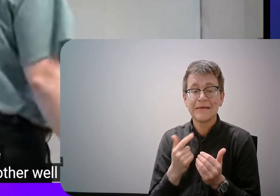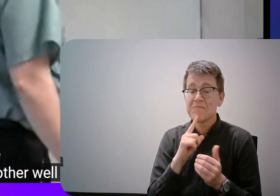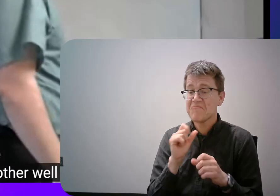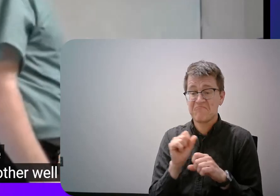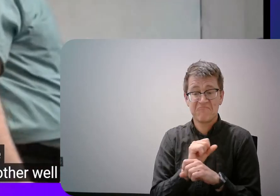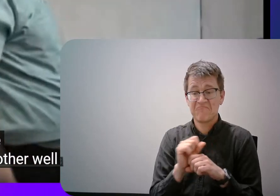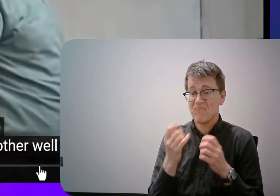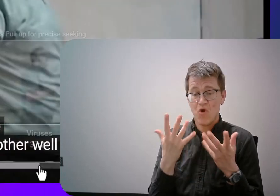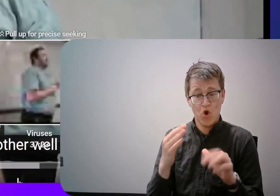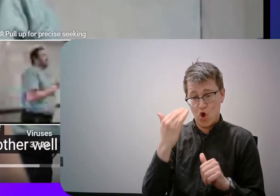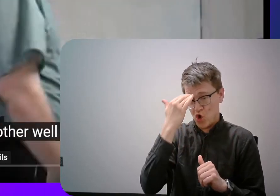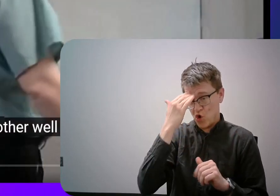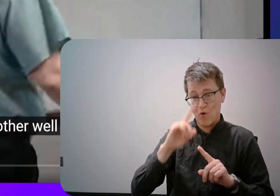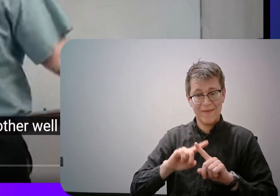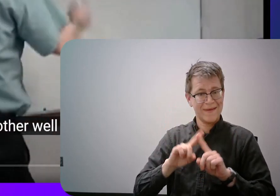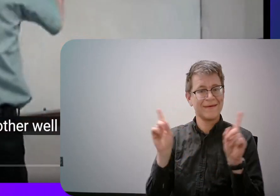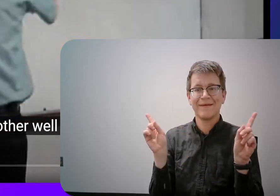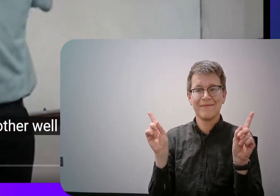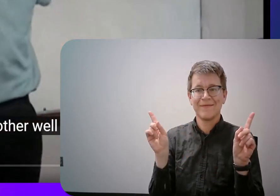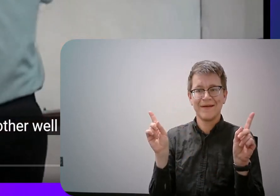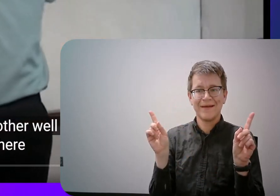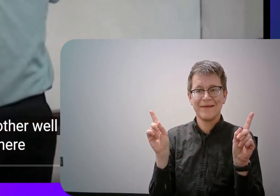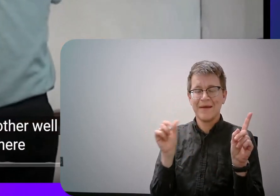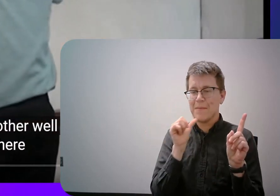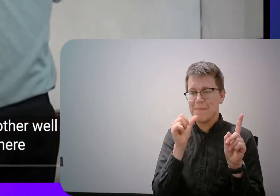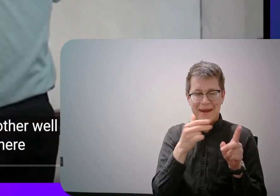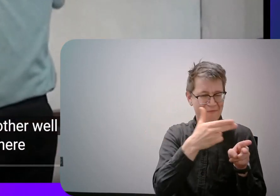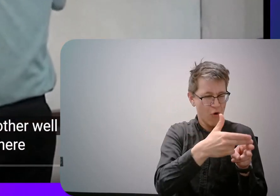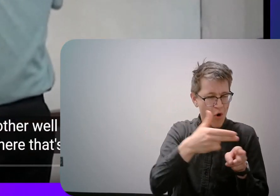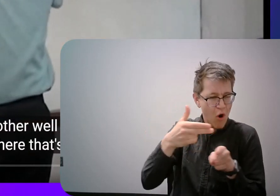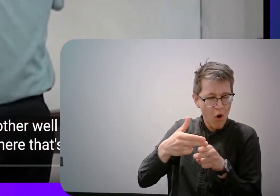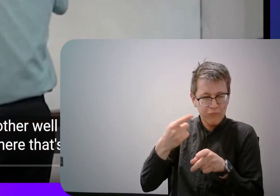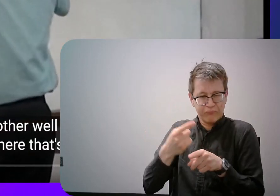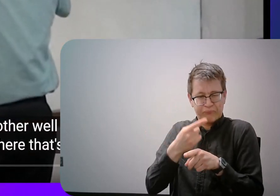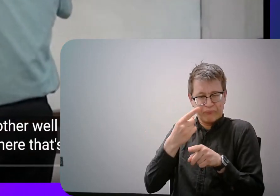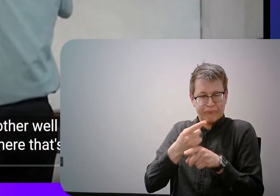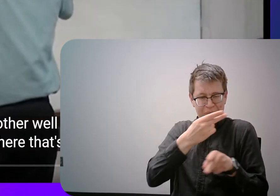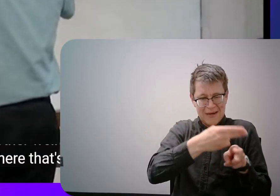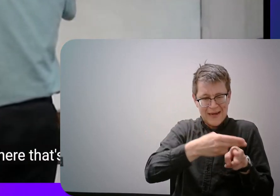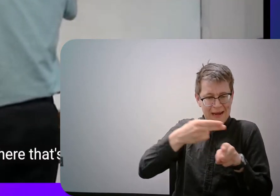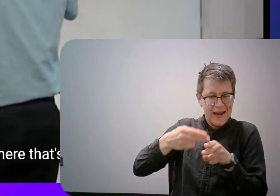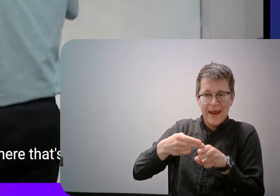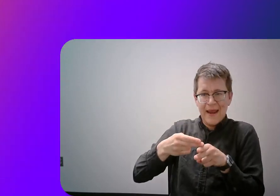Well, that message, this guy right over here, that's the virus.